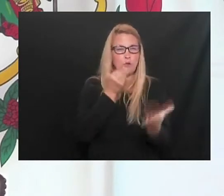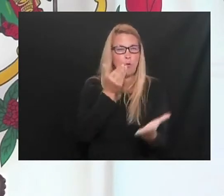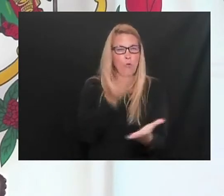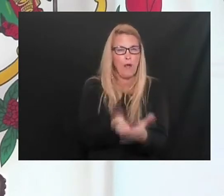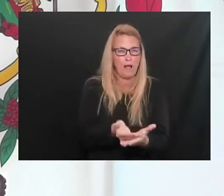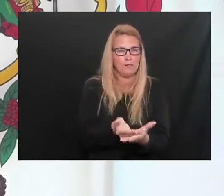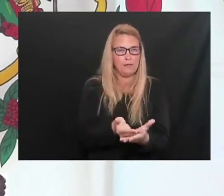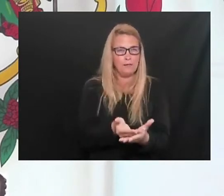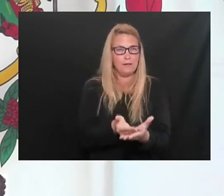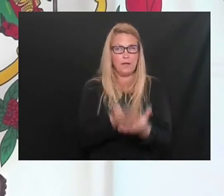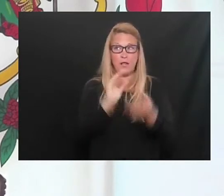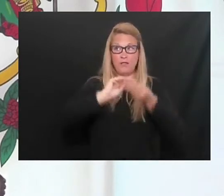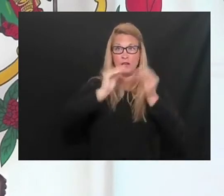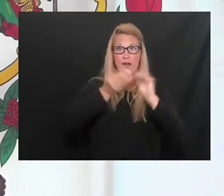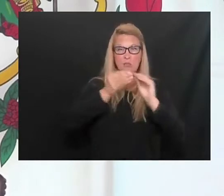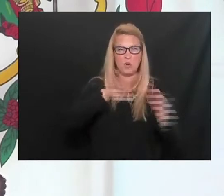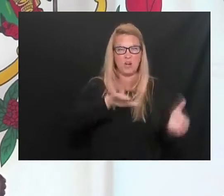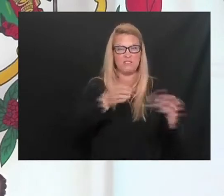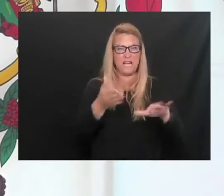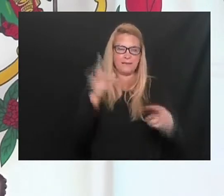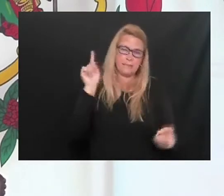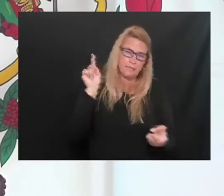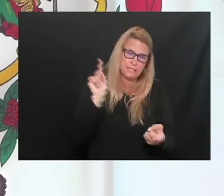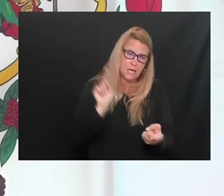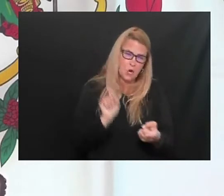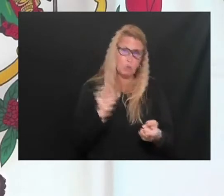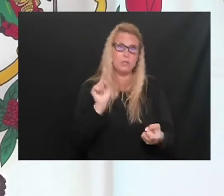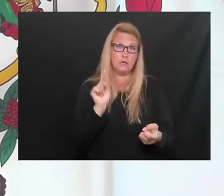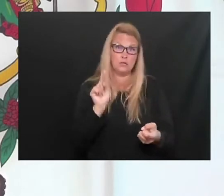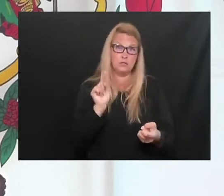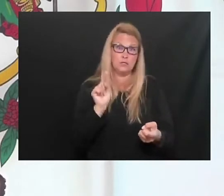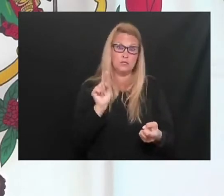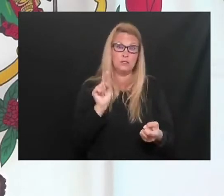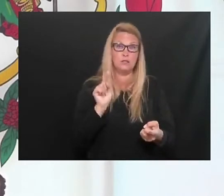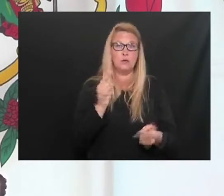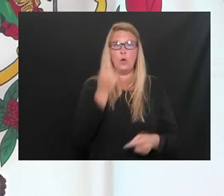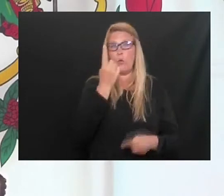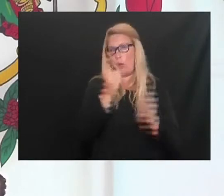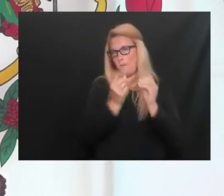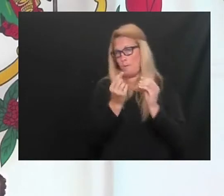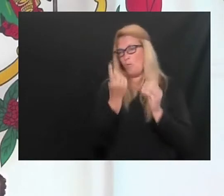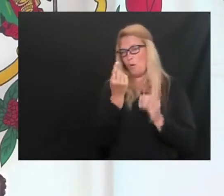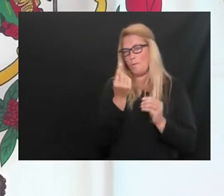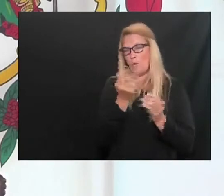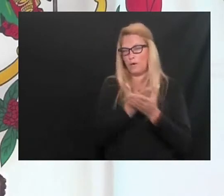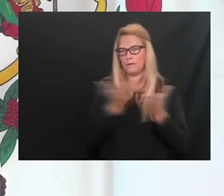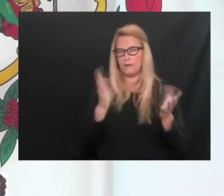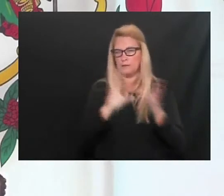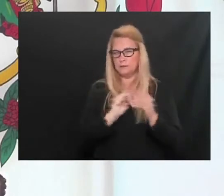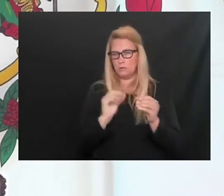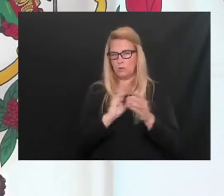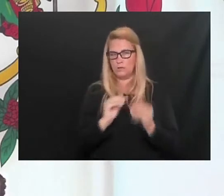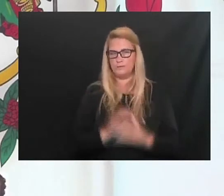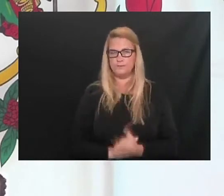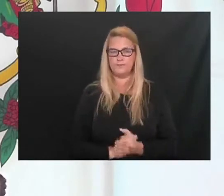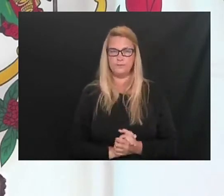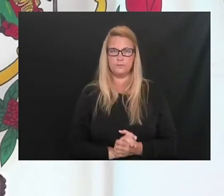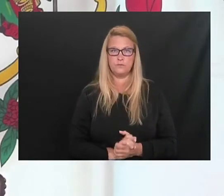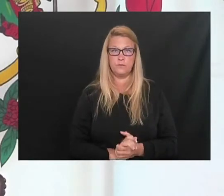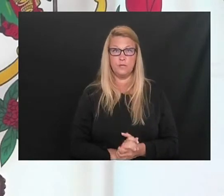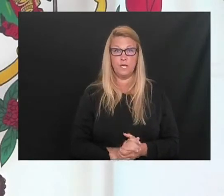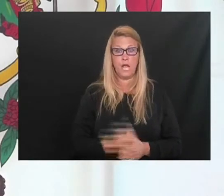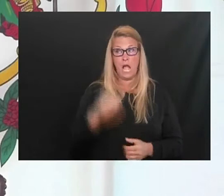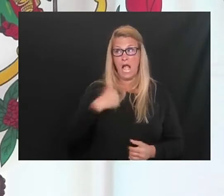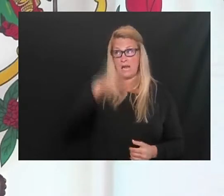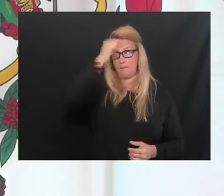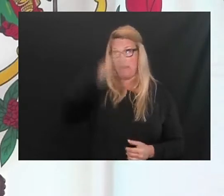total number of our deaths down. But let me tell you one last story real quick. I had a fellow that worked for